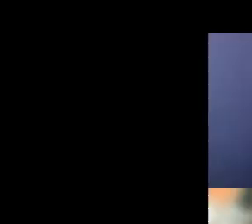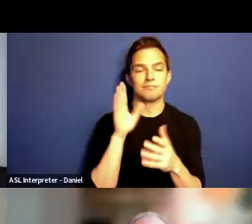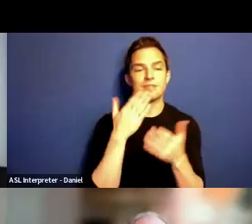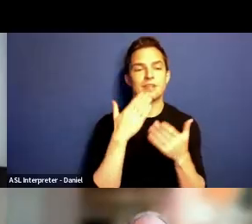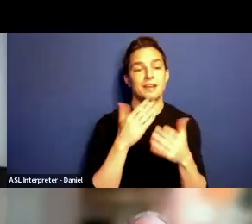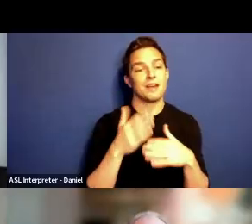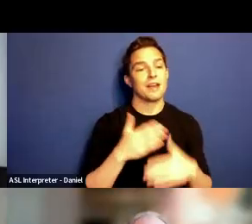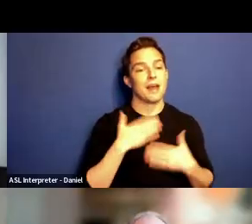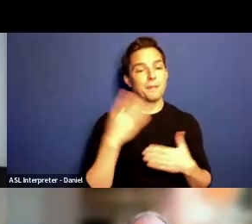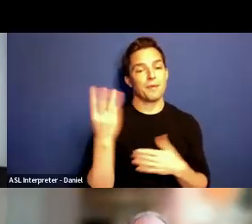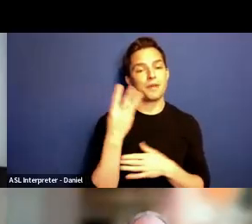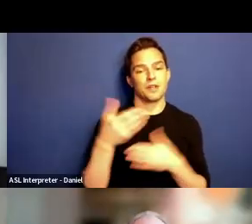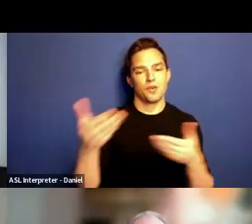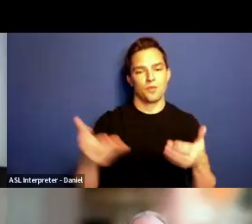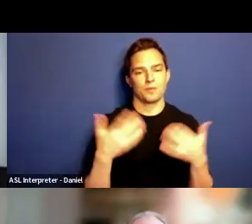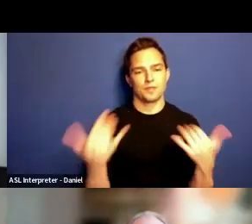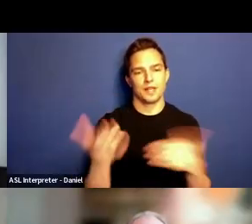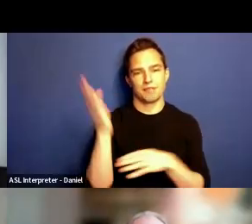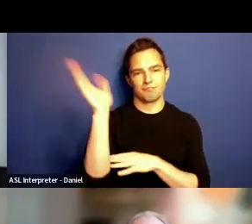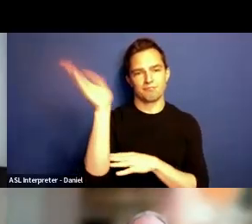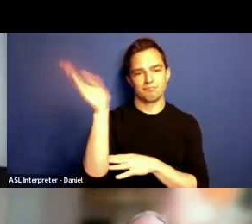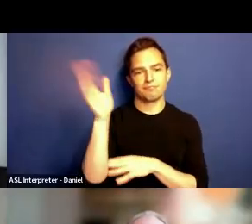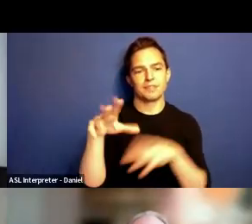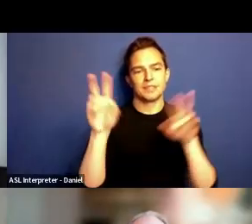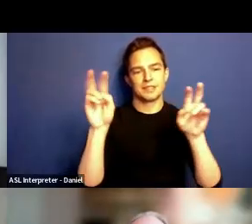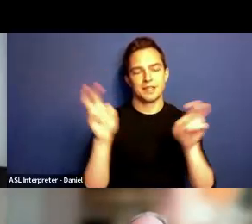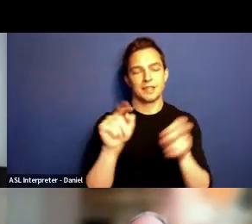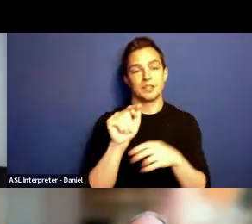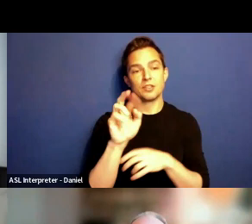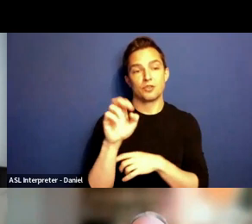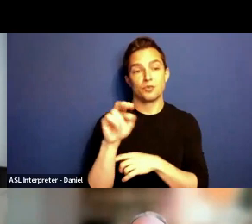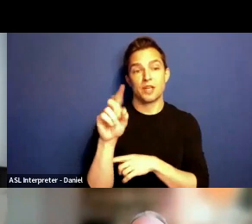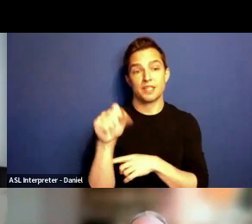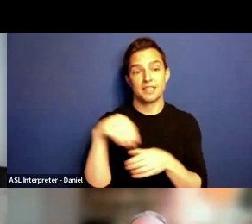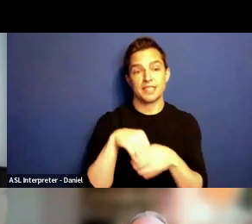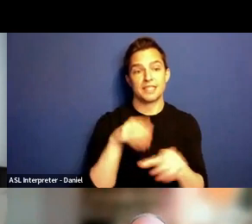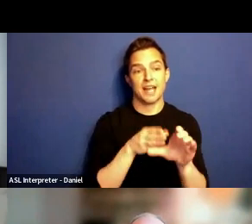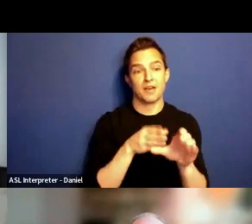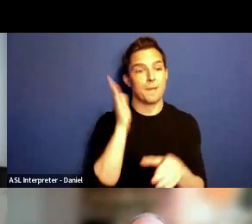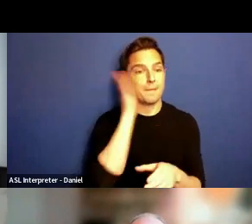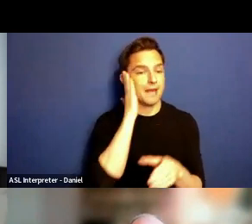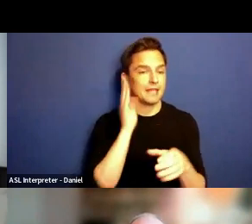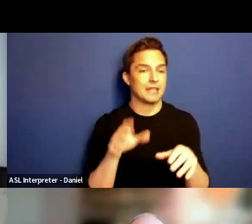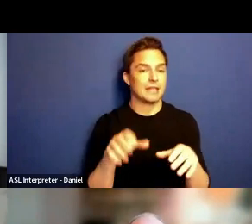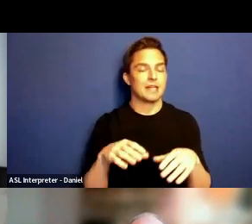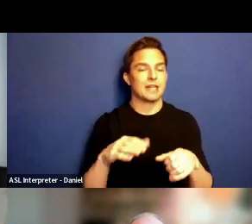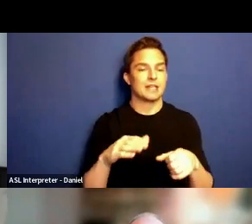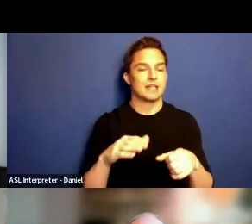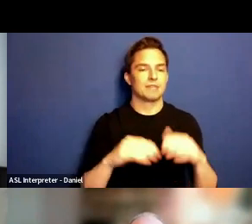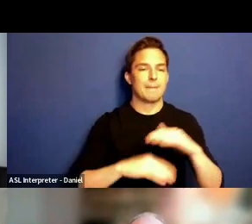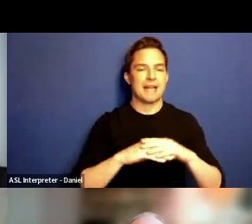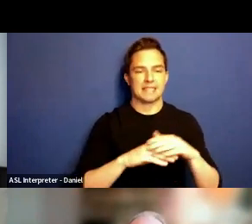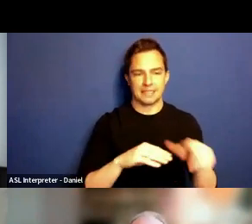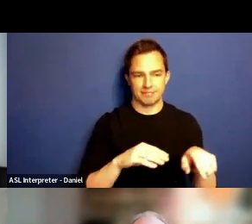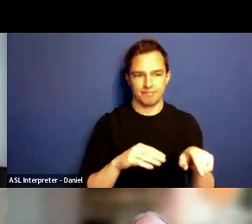Happy Wednesday, and welcome to today's presentation titled Trends in Psychiatric Beds Capacity. Before we